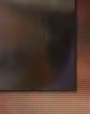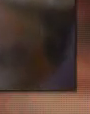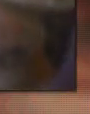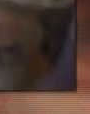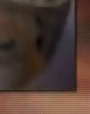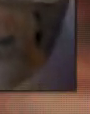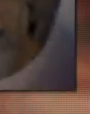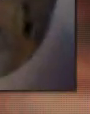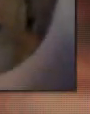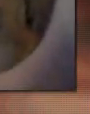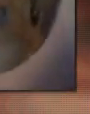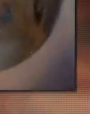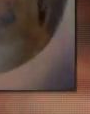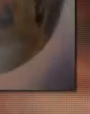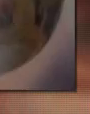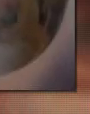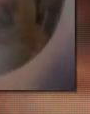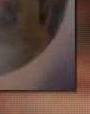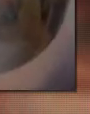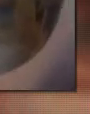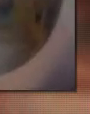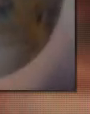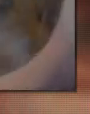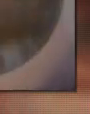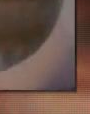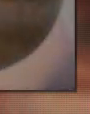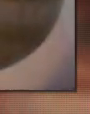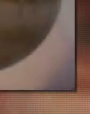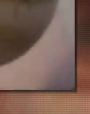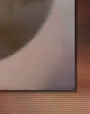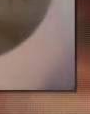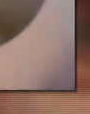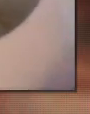Add into the silver nitrate solution the sodium chloride solution.